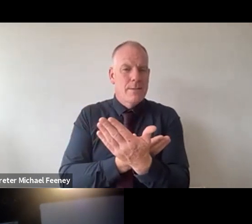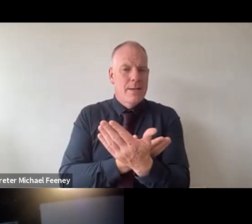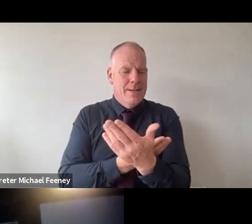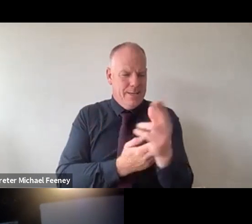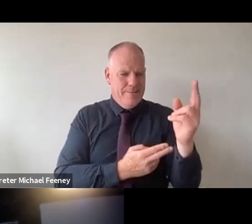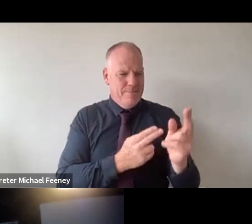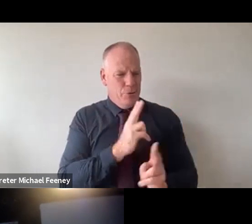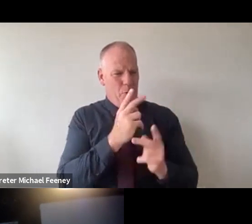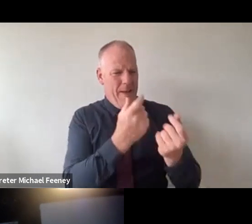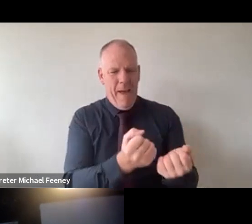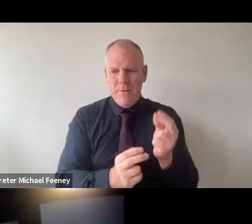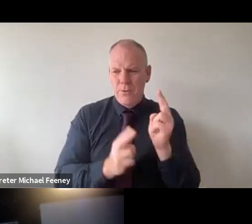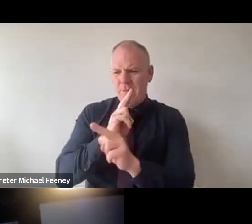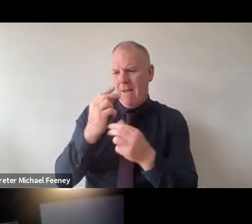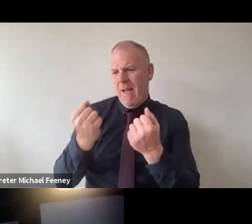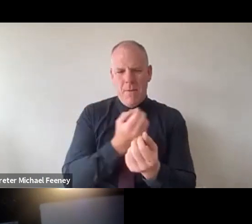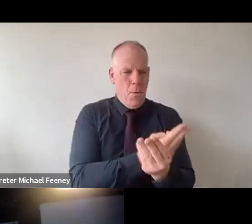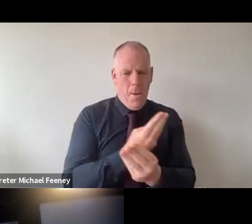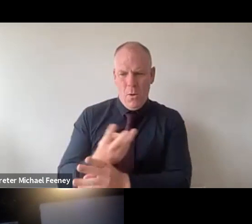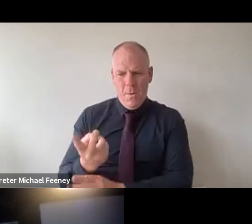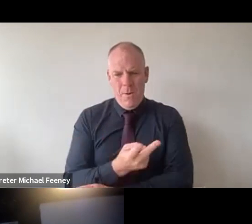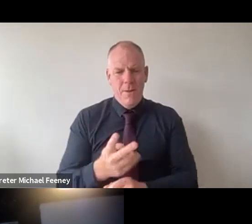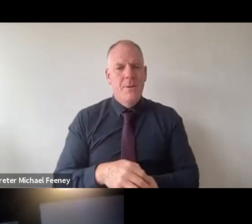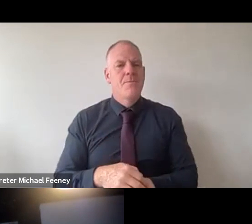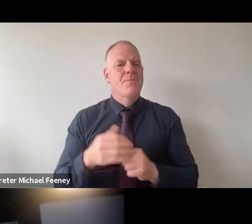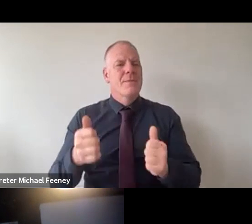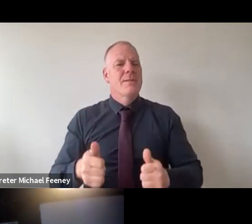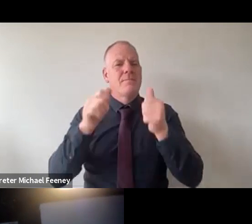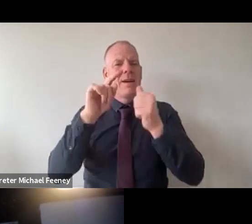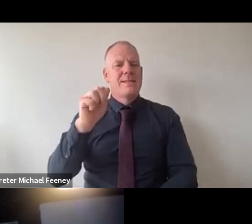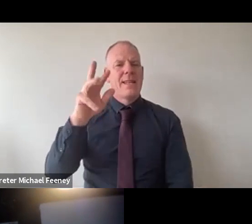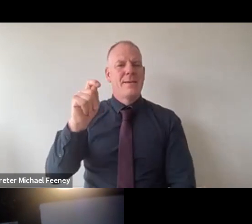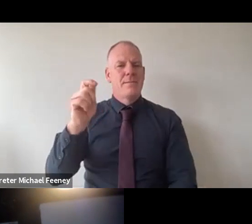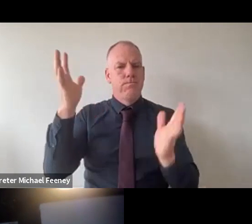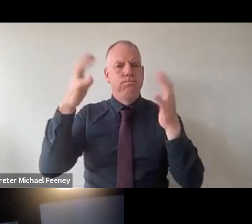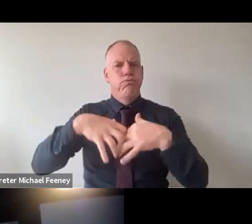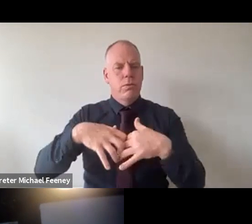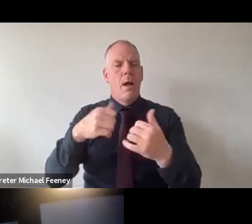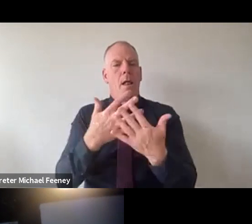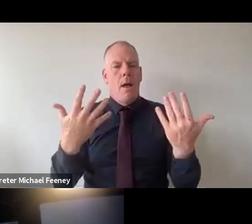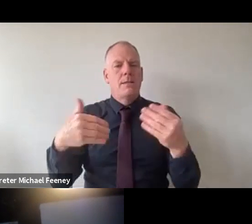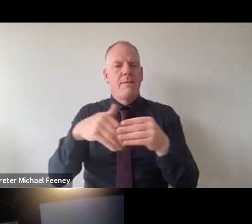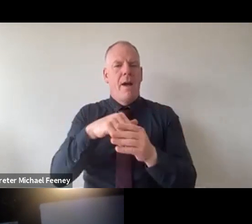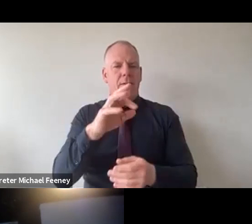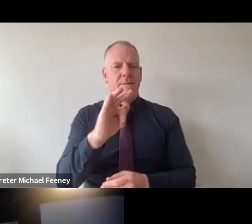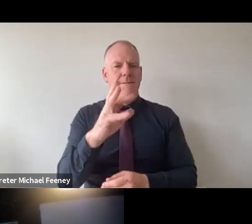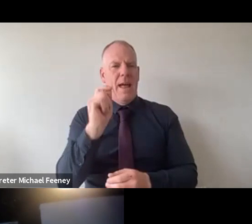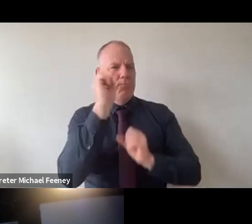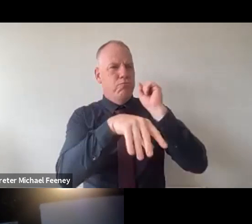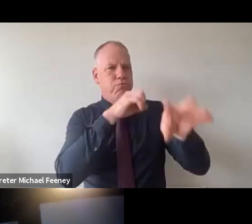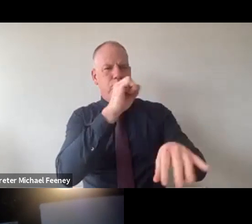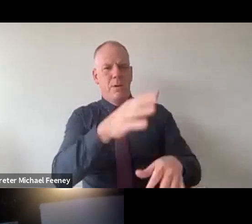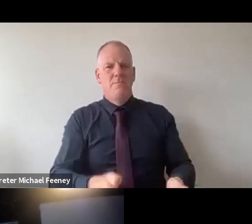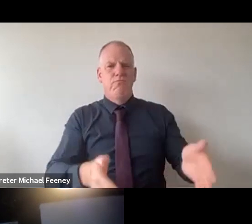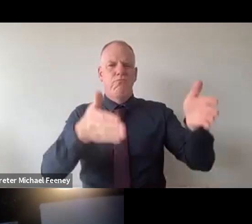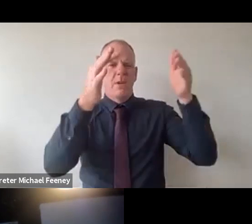poor, was that when a lot of the tenements were knocked down, a lot of people were put into flat complexes. And I'm sure